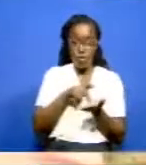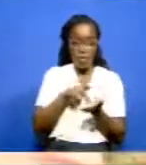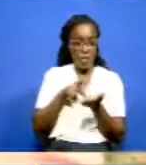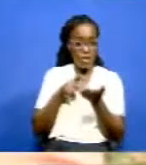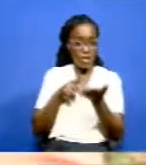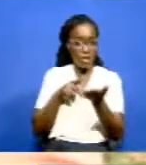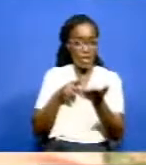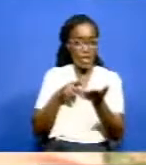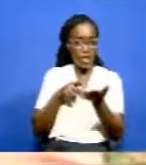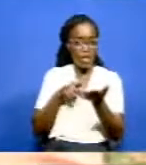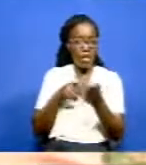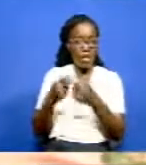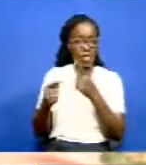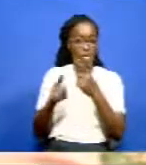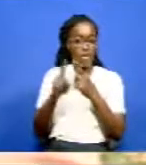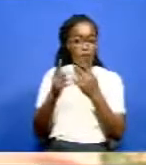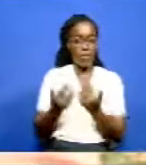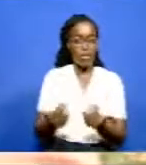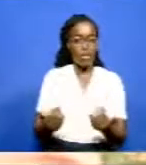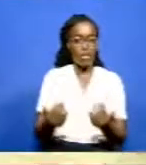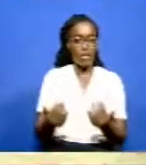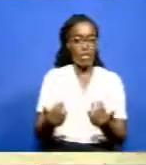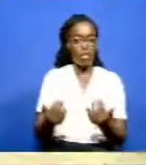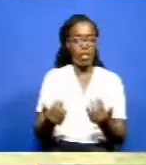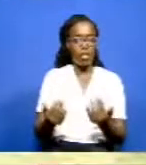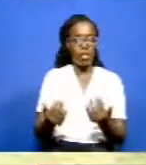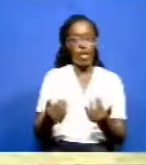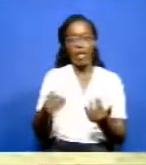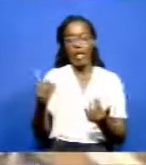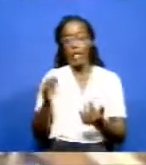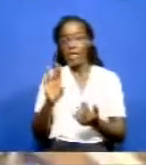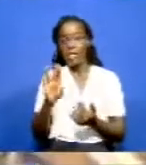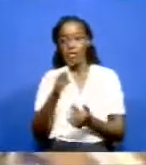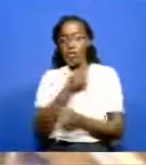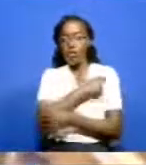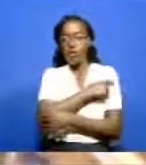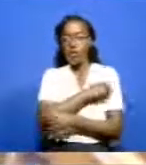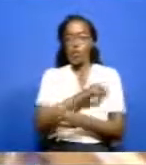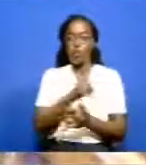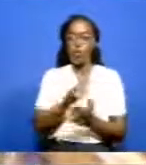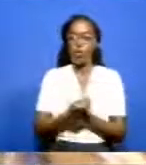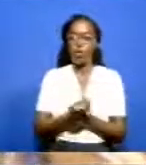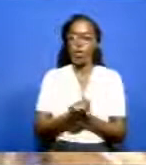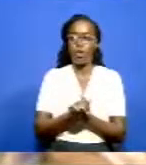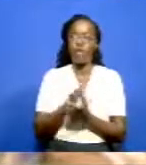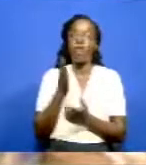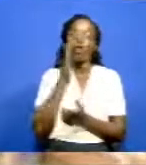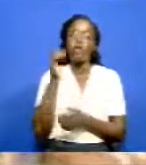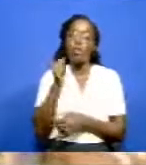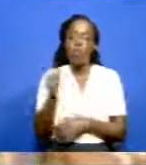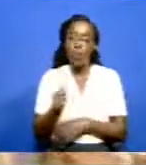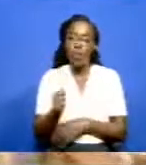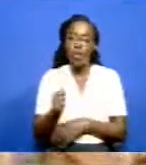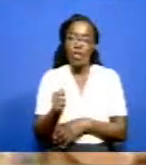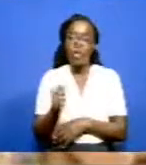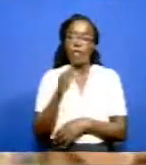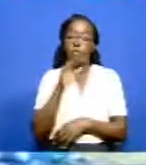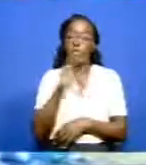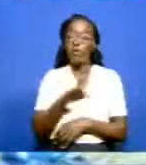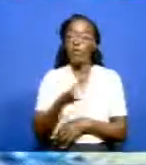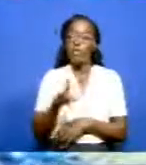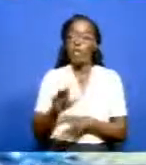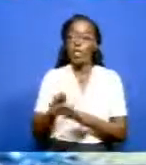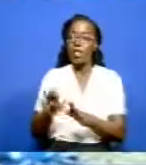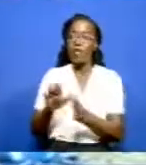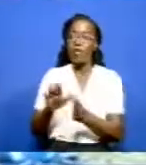that claimed the life of one child and left four others in hospital. Nifa Lukalu, grandmother to one of the boys, said she left